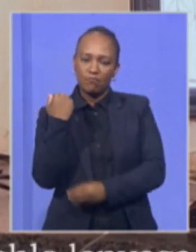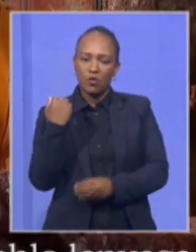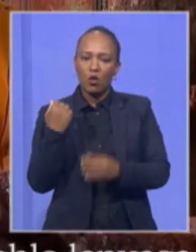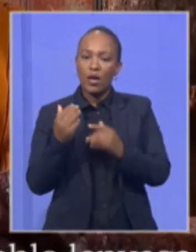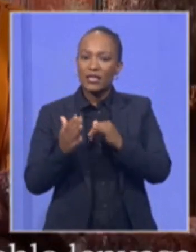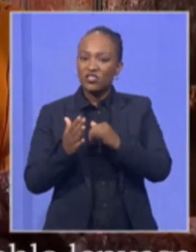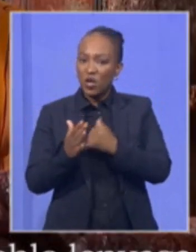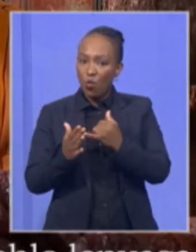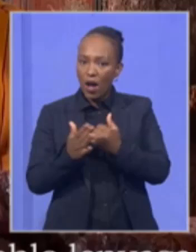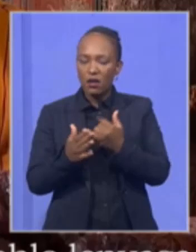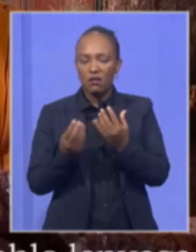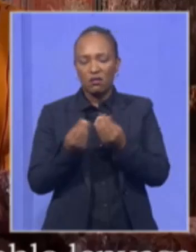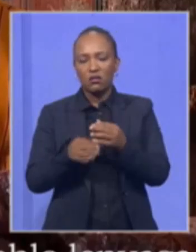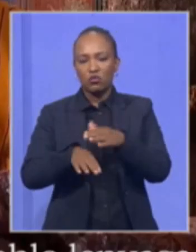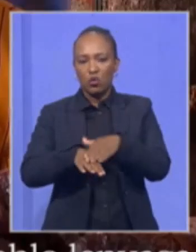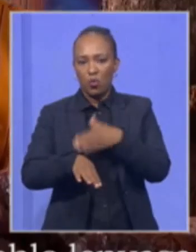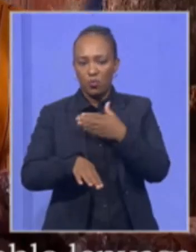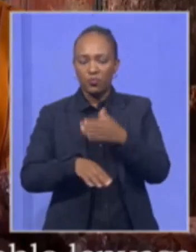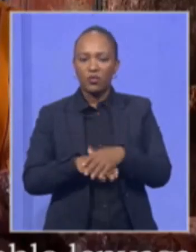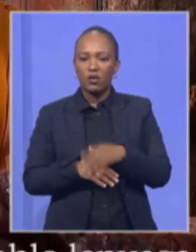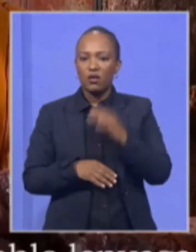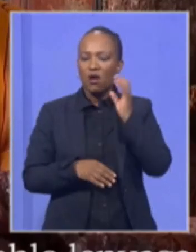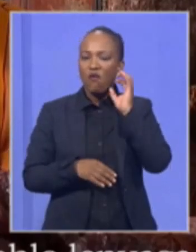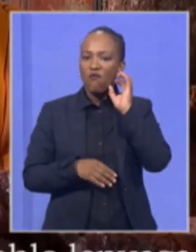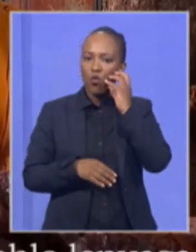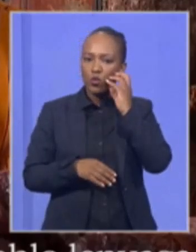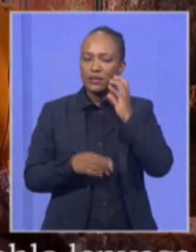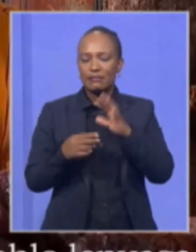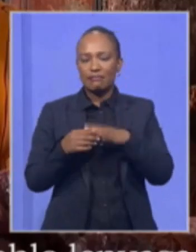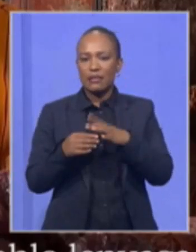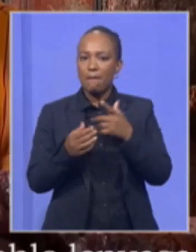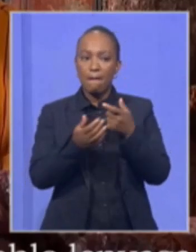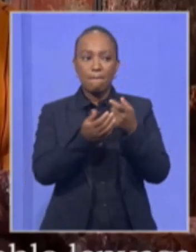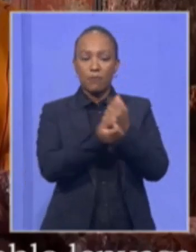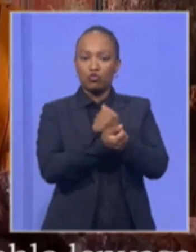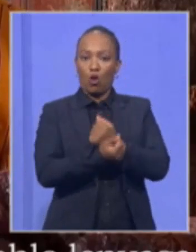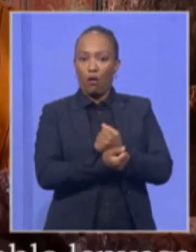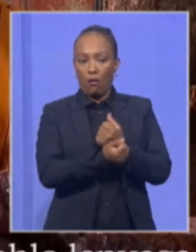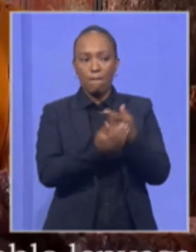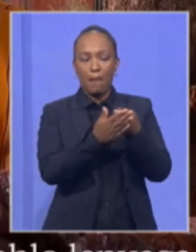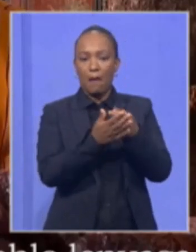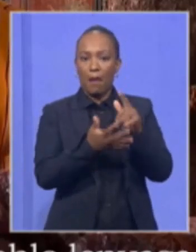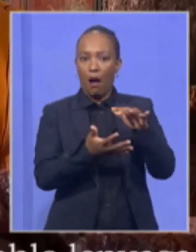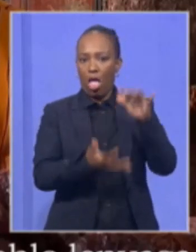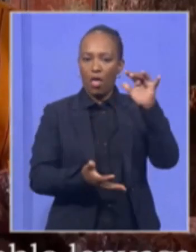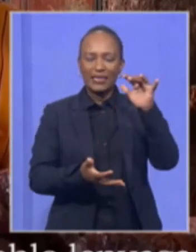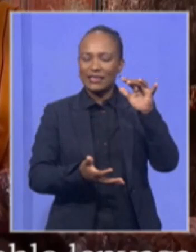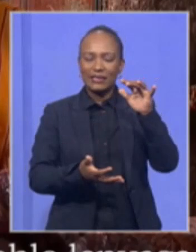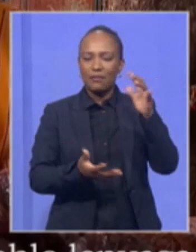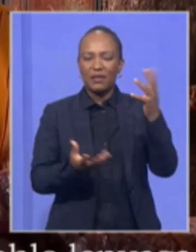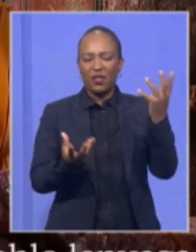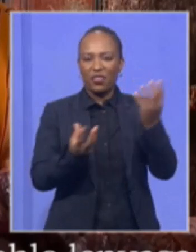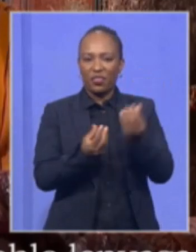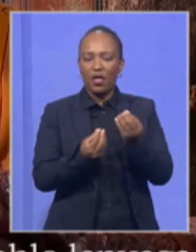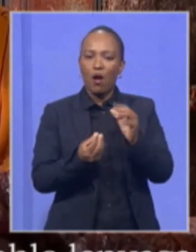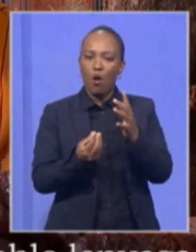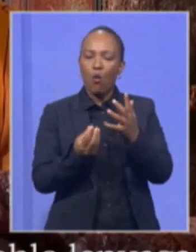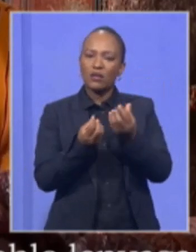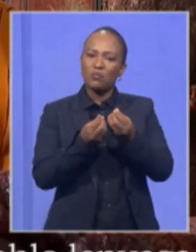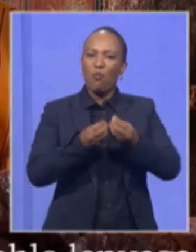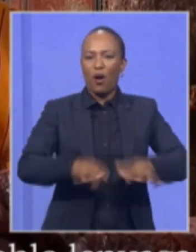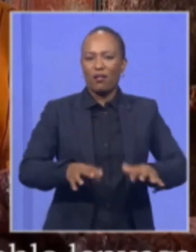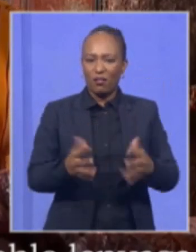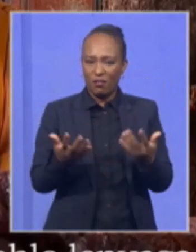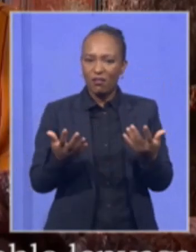January. So ba go bo di-fruits ha ke stoke tse ngata di a bona, so ke tlamela nako nngwe ke thole price e le